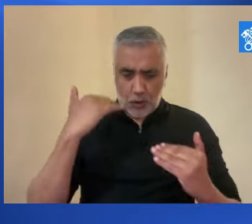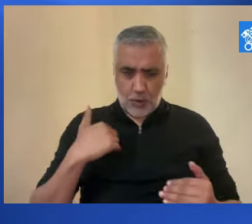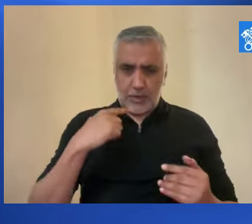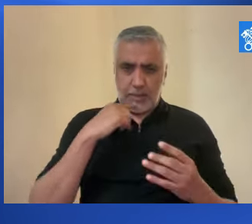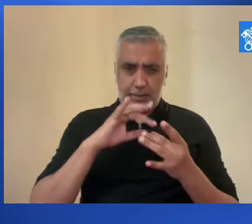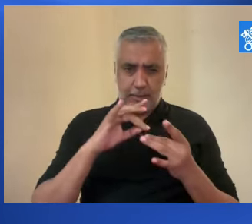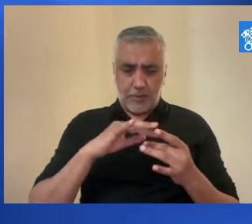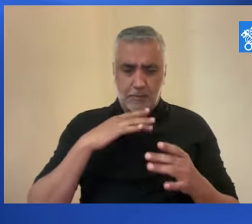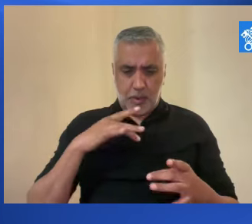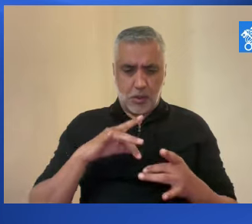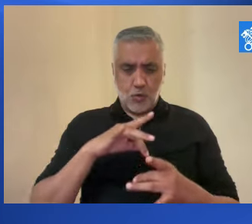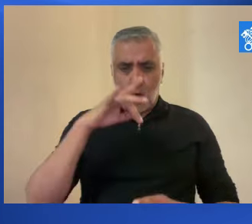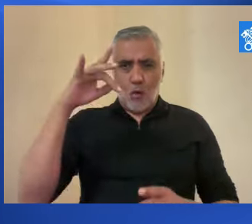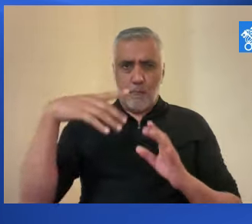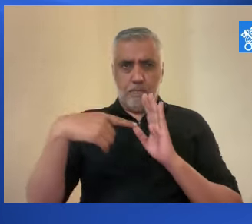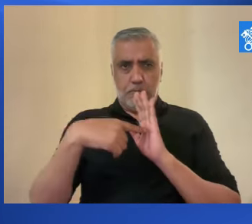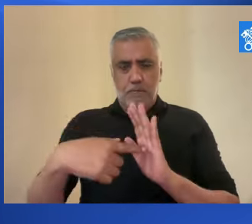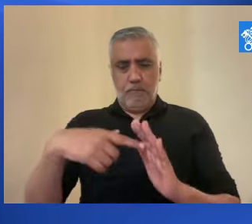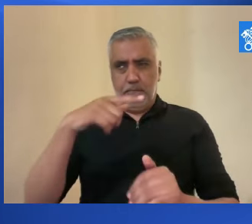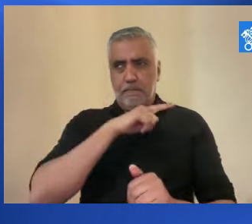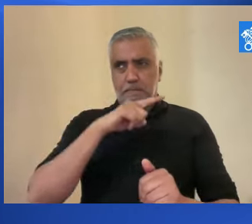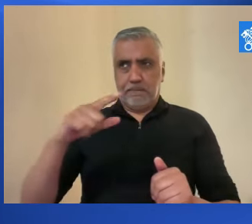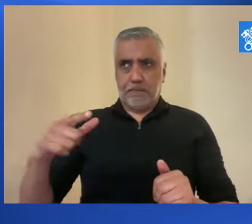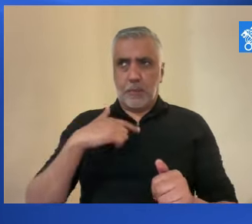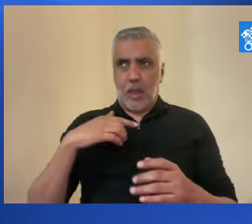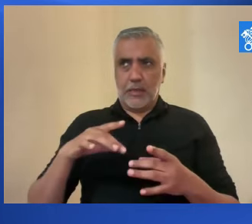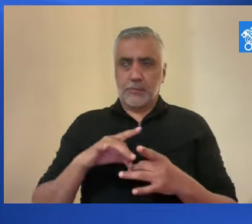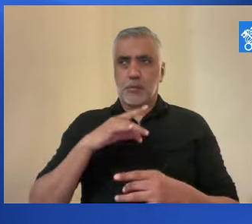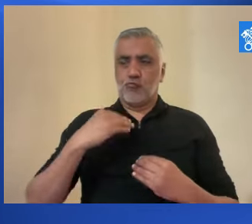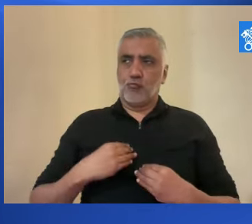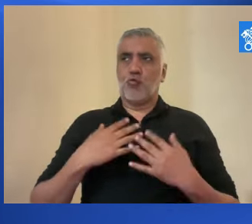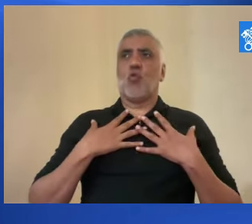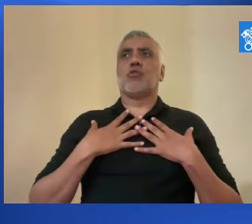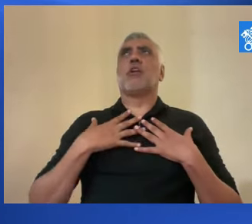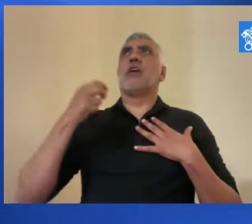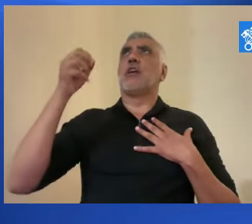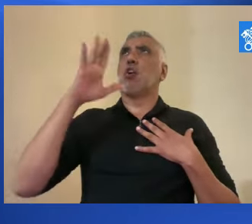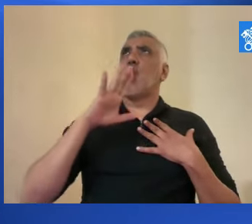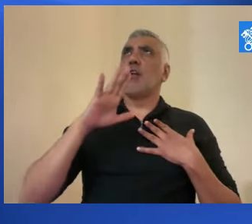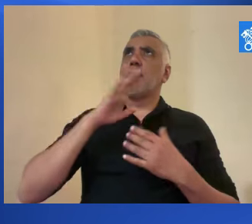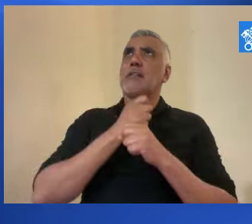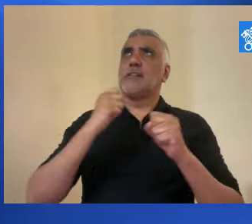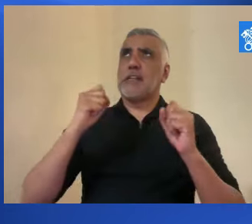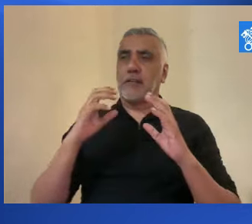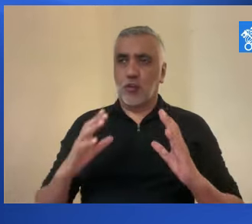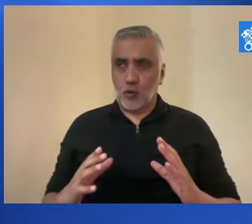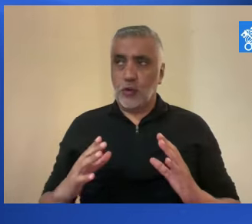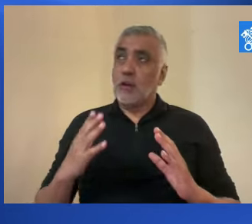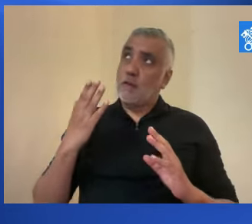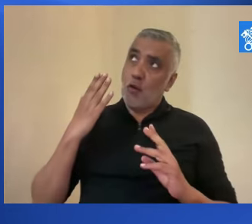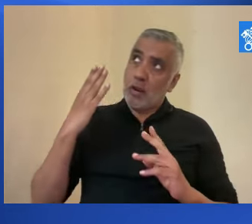my spirit rejoices in God my Savior, for he has looked with favor on the lowliness of his